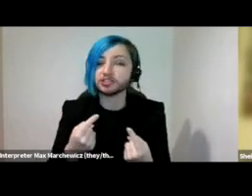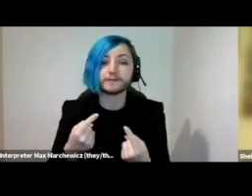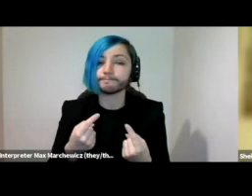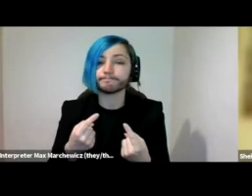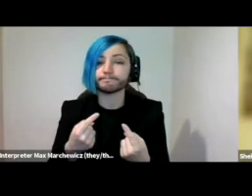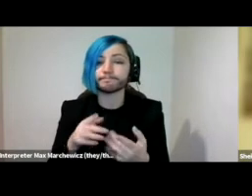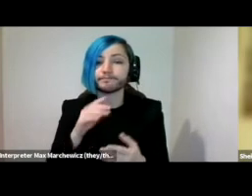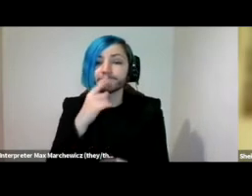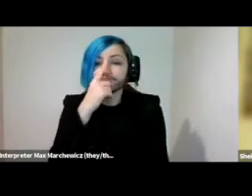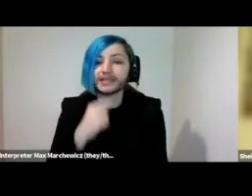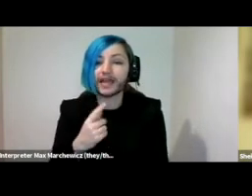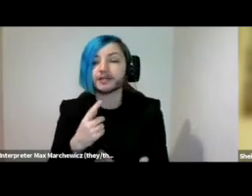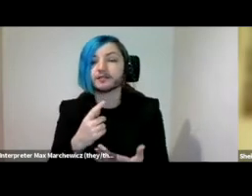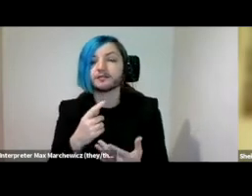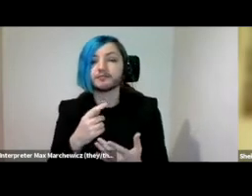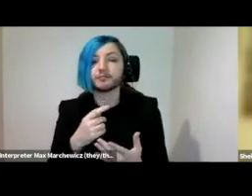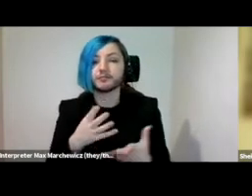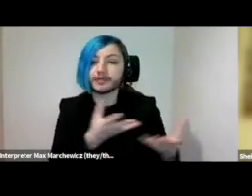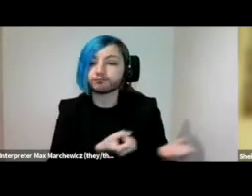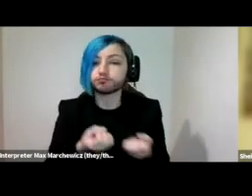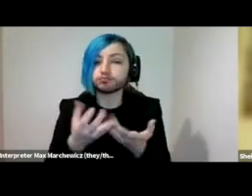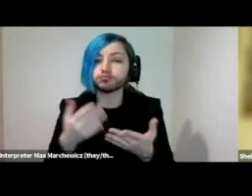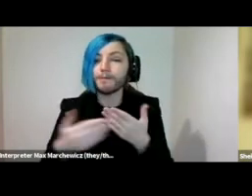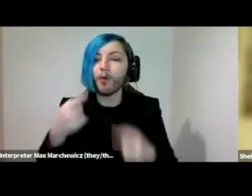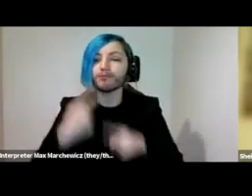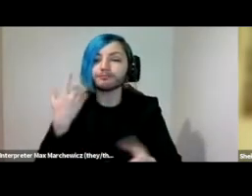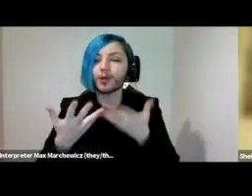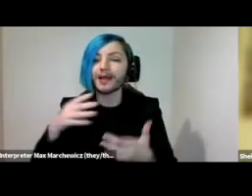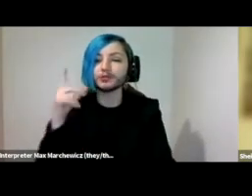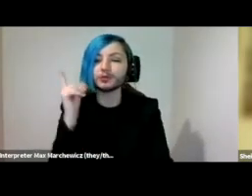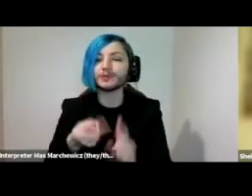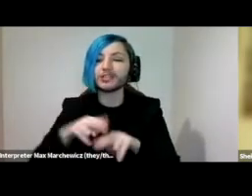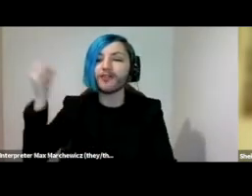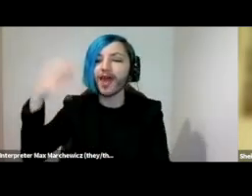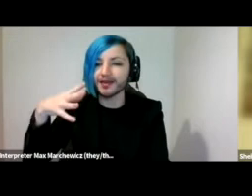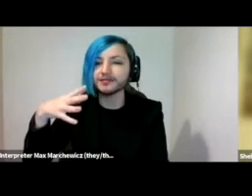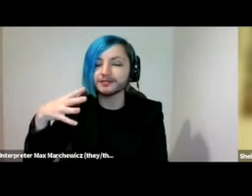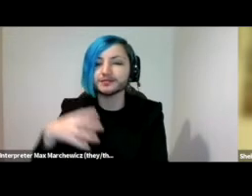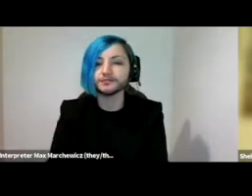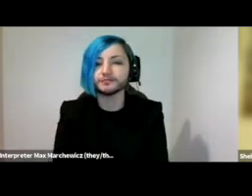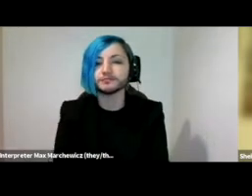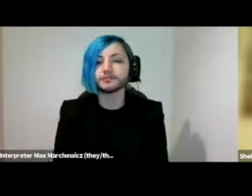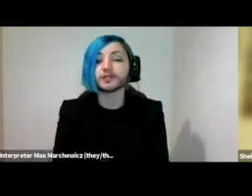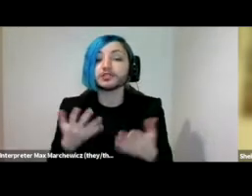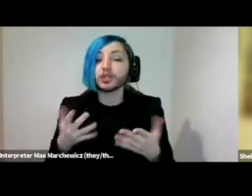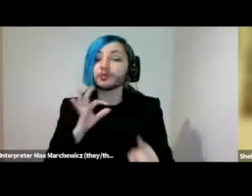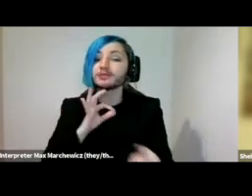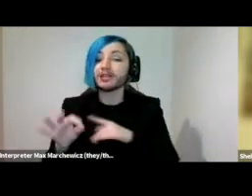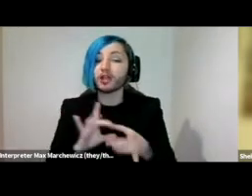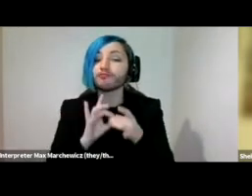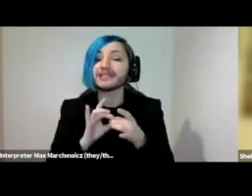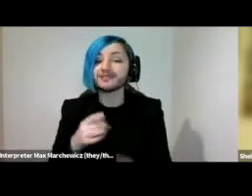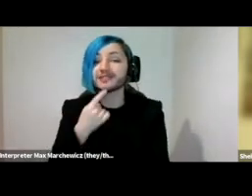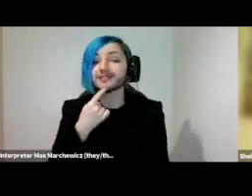carried, transmitted faster than the speed of light. So actually, special relativity tells us there must